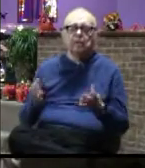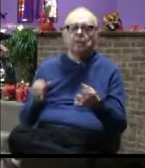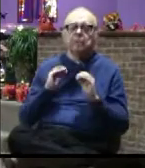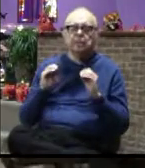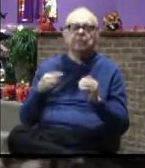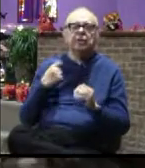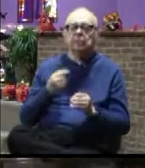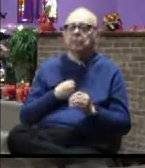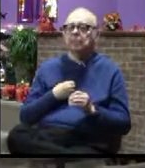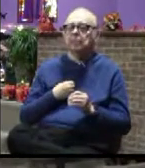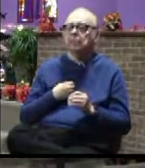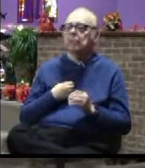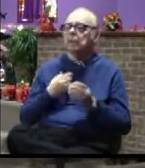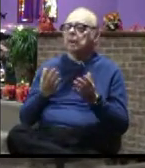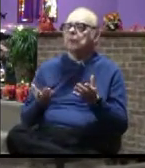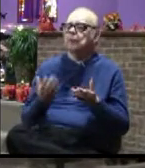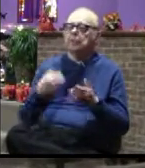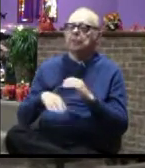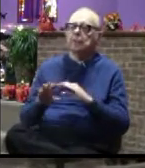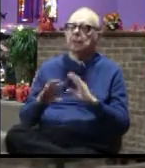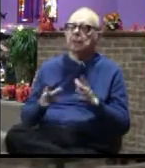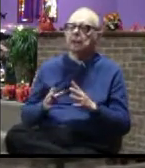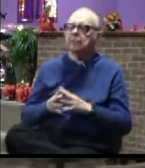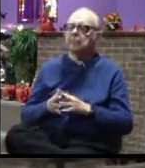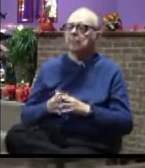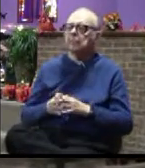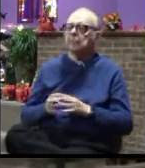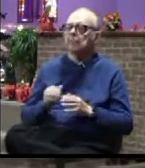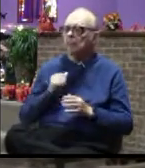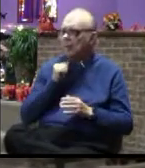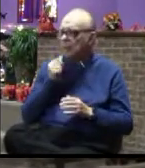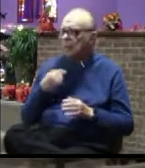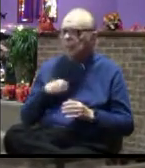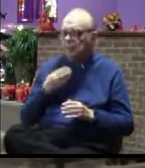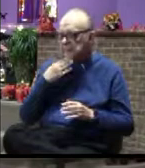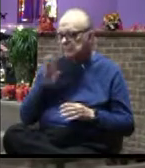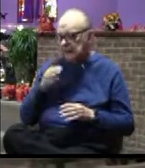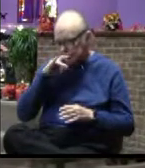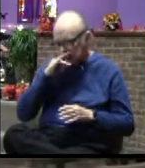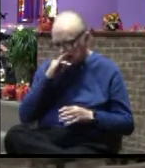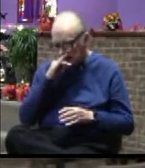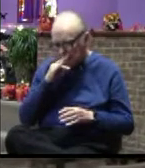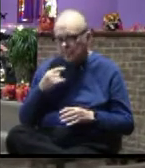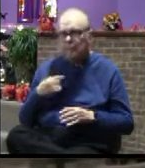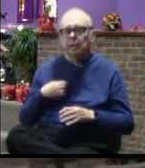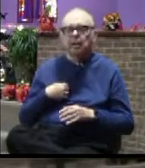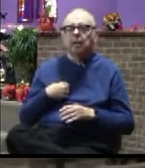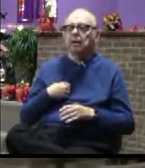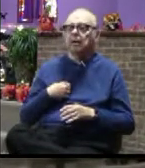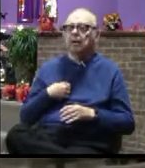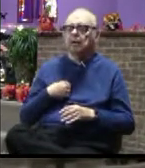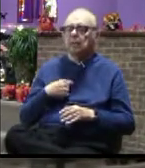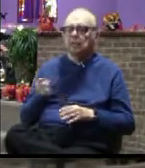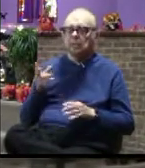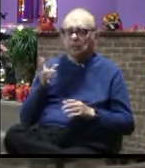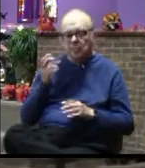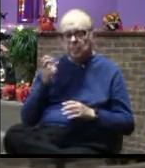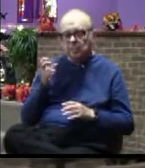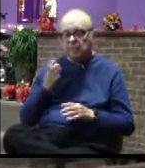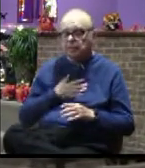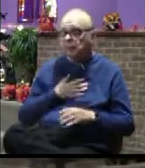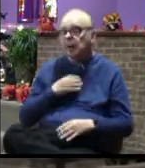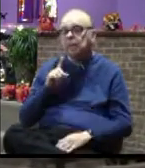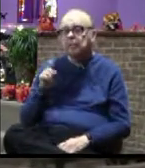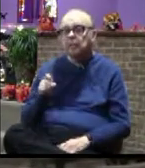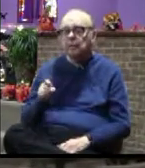wanted to teach me nobody wanted me in their class it wasn't that I was a bad kid it was just they didn't want to listen